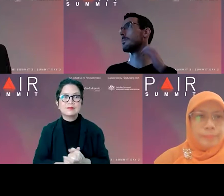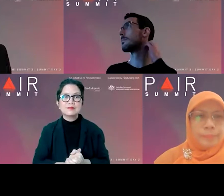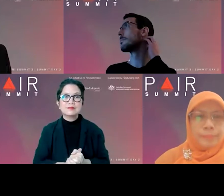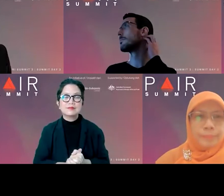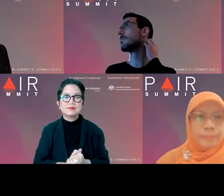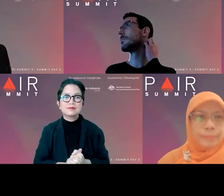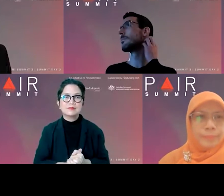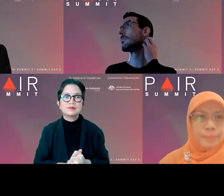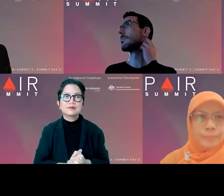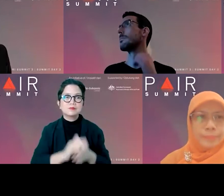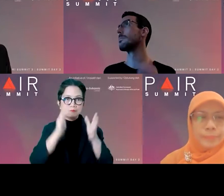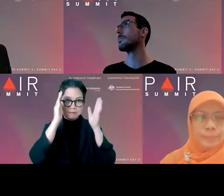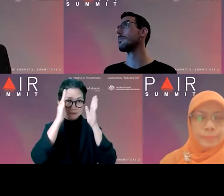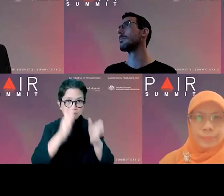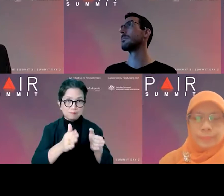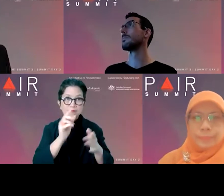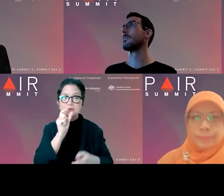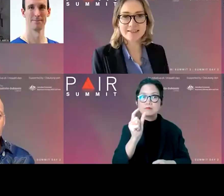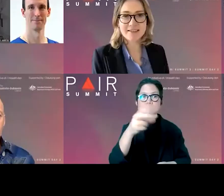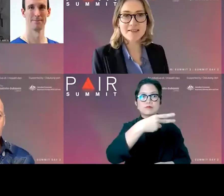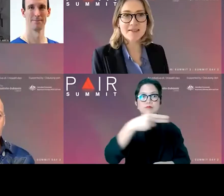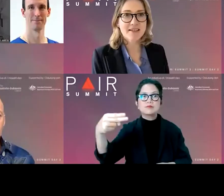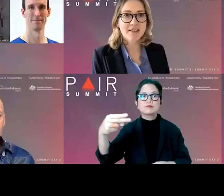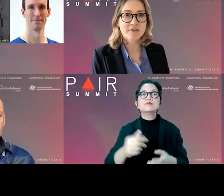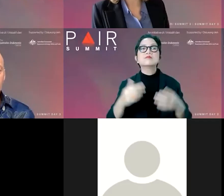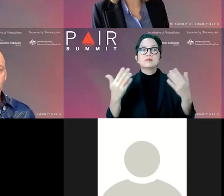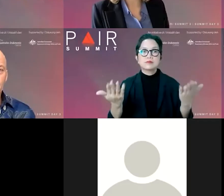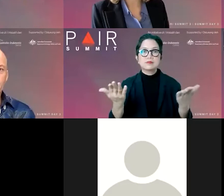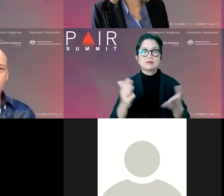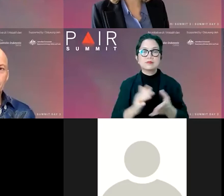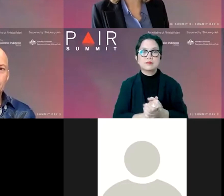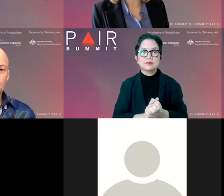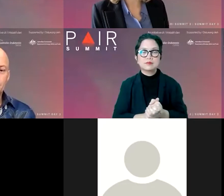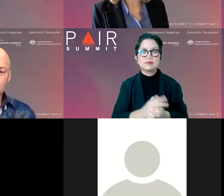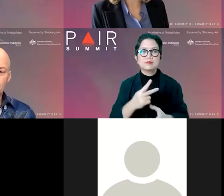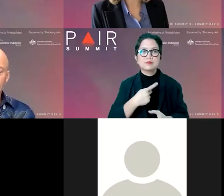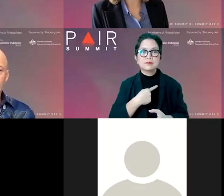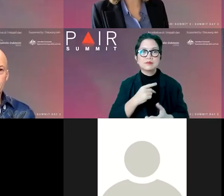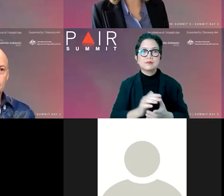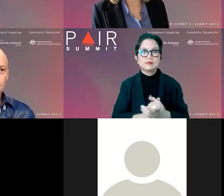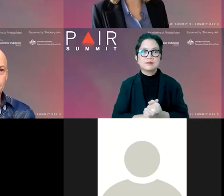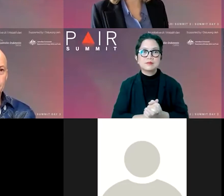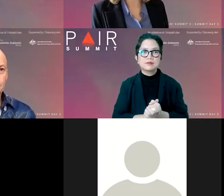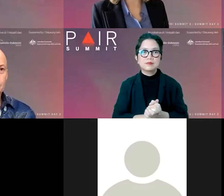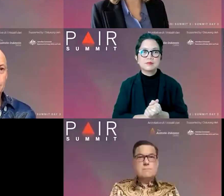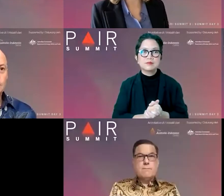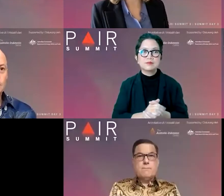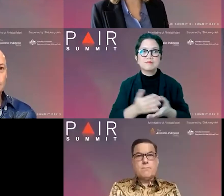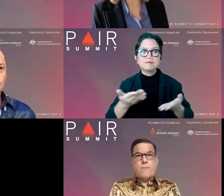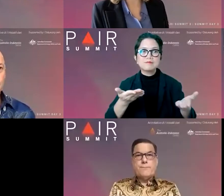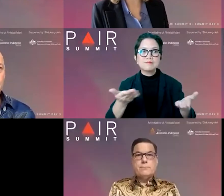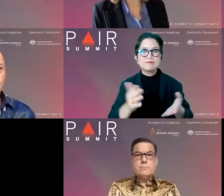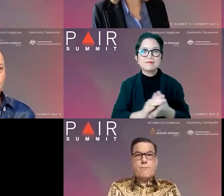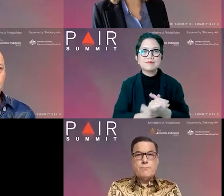that all said, I will introduce our panelists. Firstly, Dr. Pierre Lebodig is the COVID-19